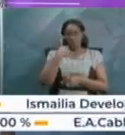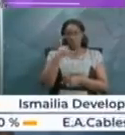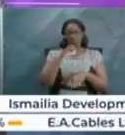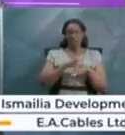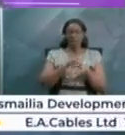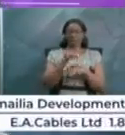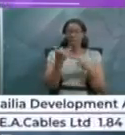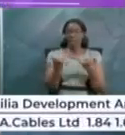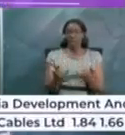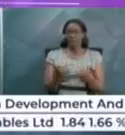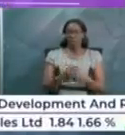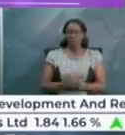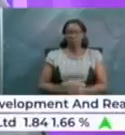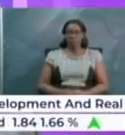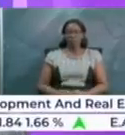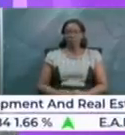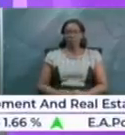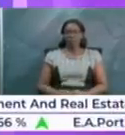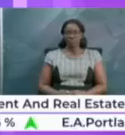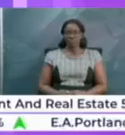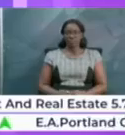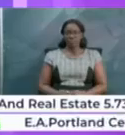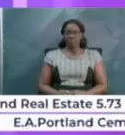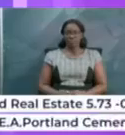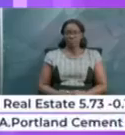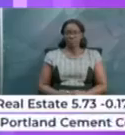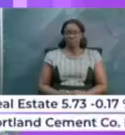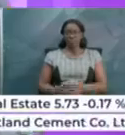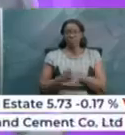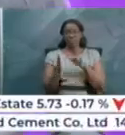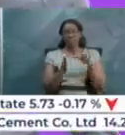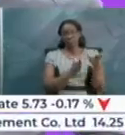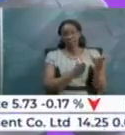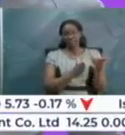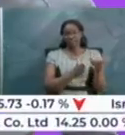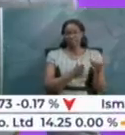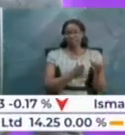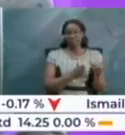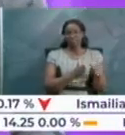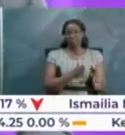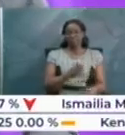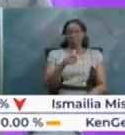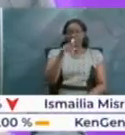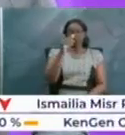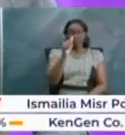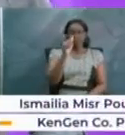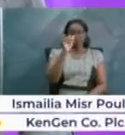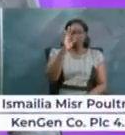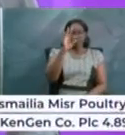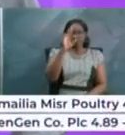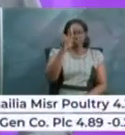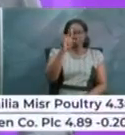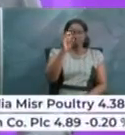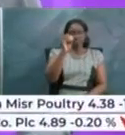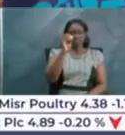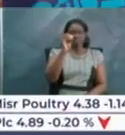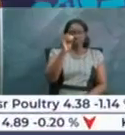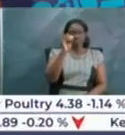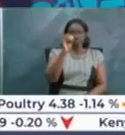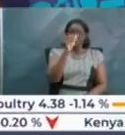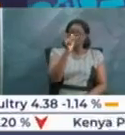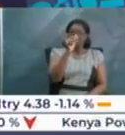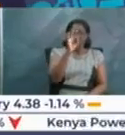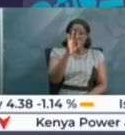them right now. Good. AfriSet. What can I say about AfriSet? By the way, we've had AfriSet on this